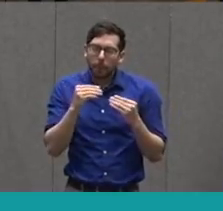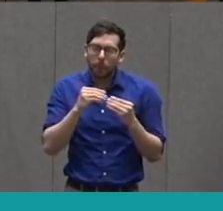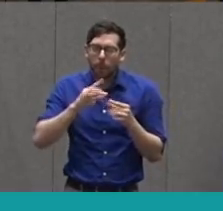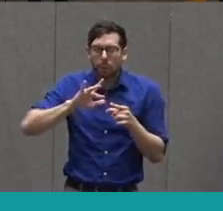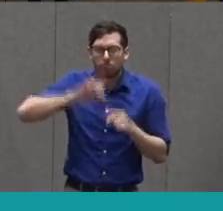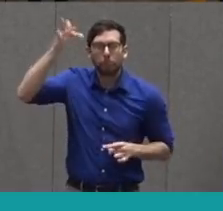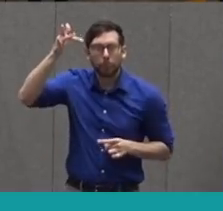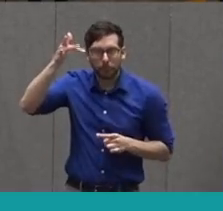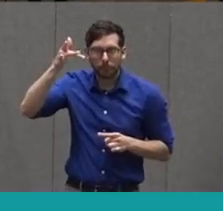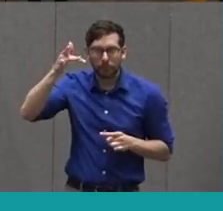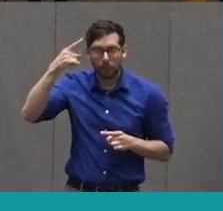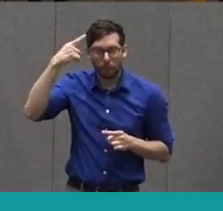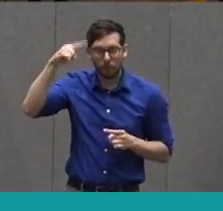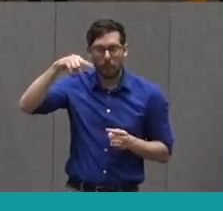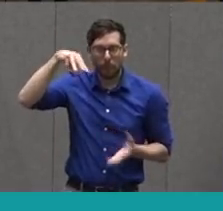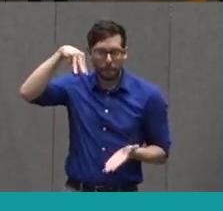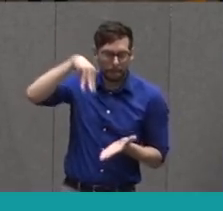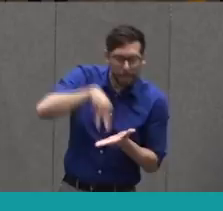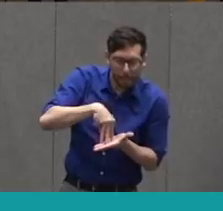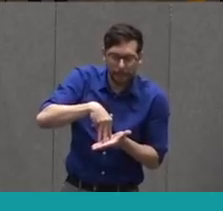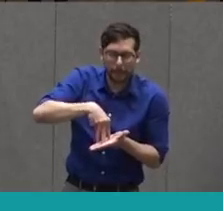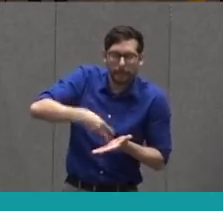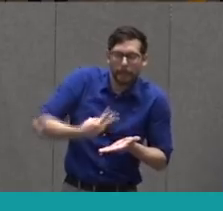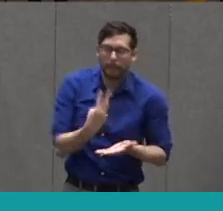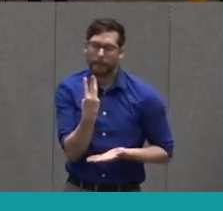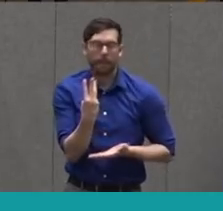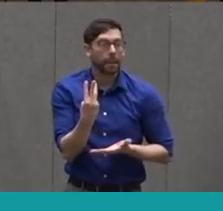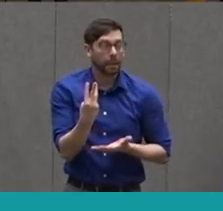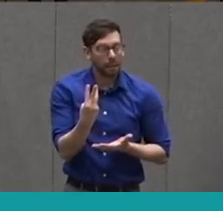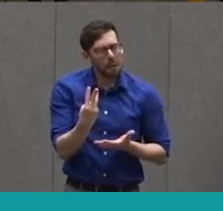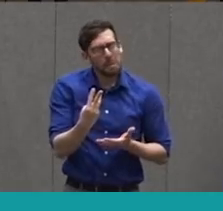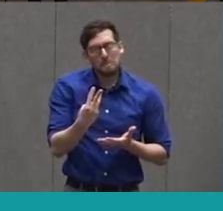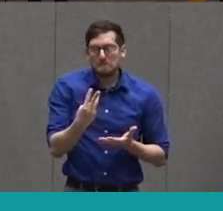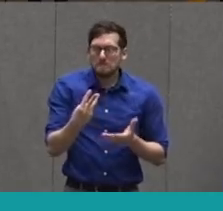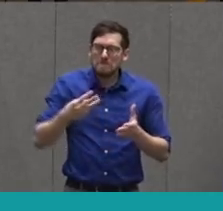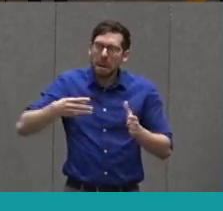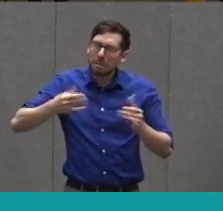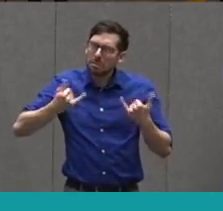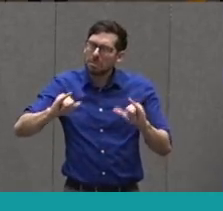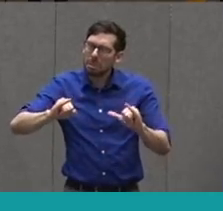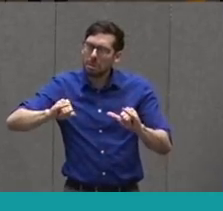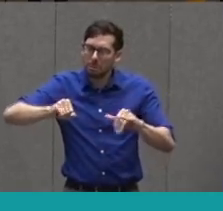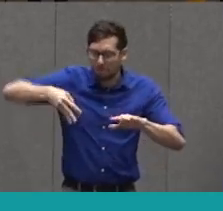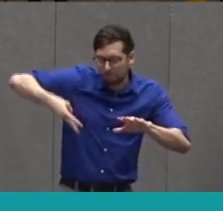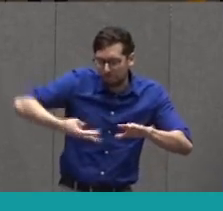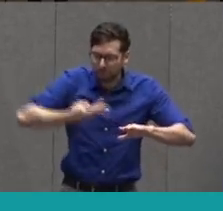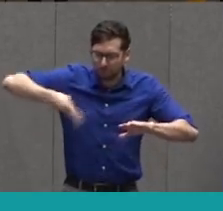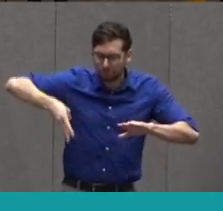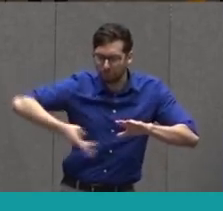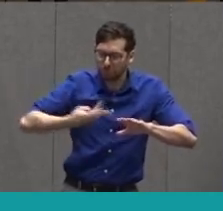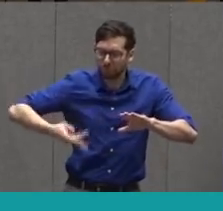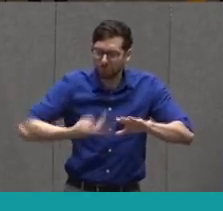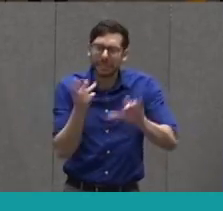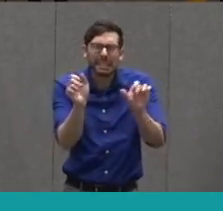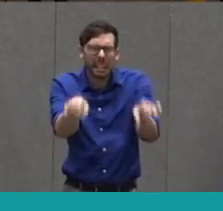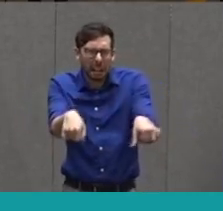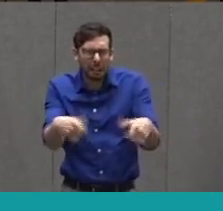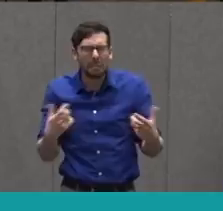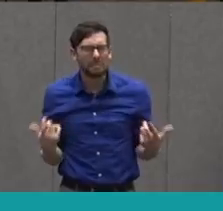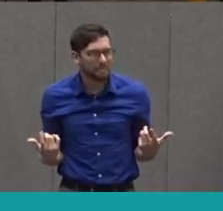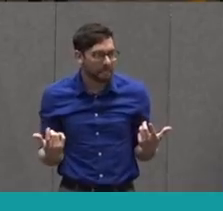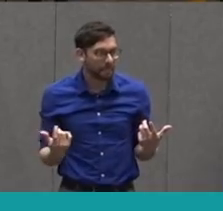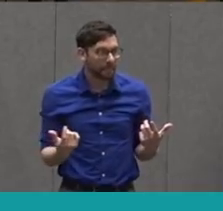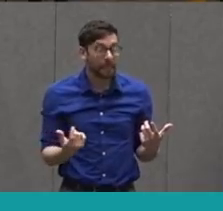can also scoop, just like with the spoon. And then our knife. Our knife, also made of plastic,